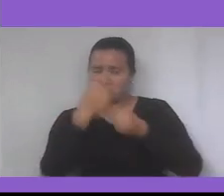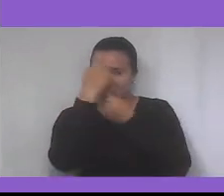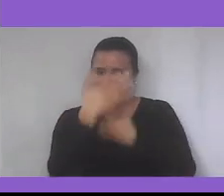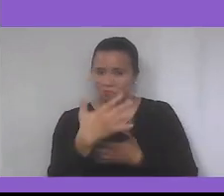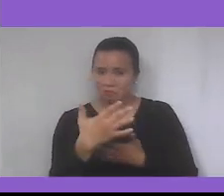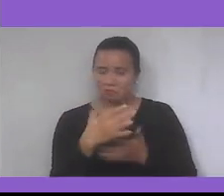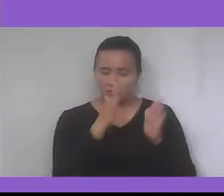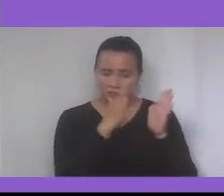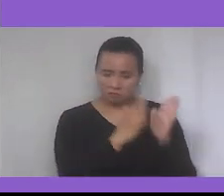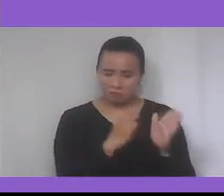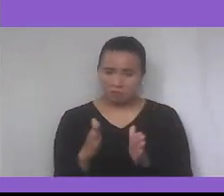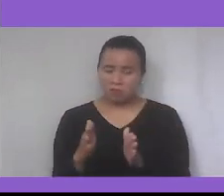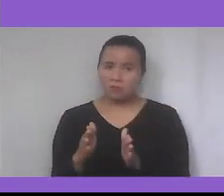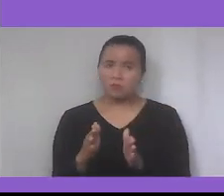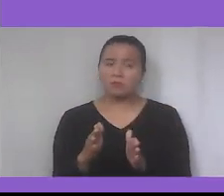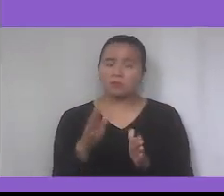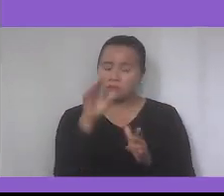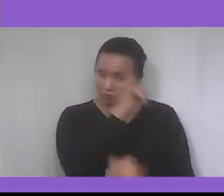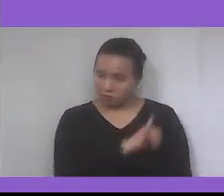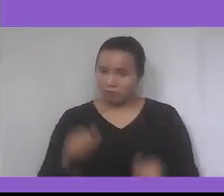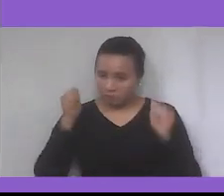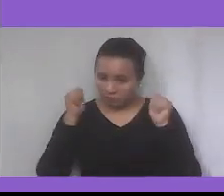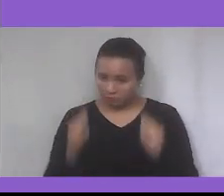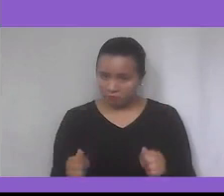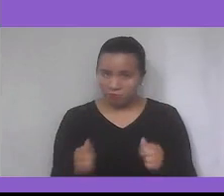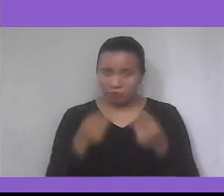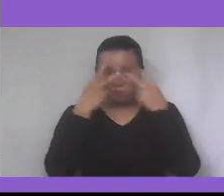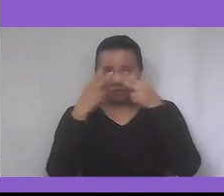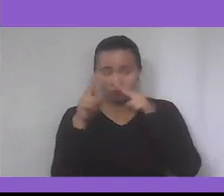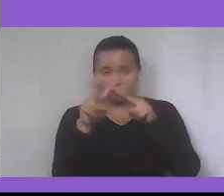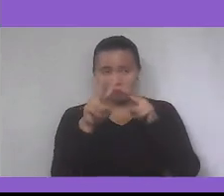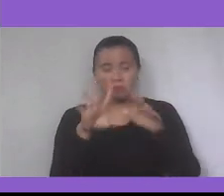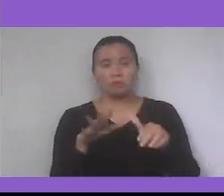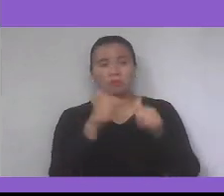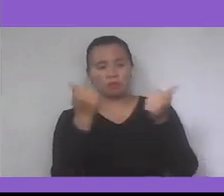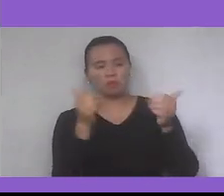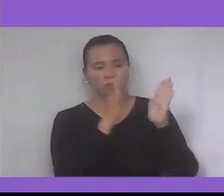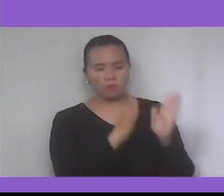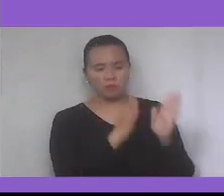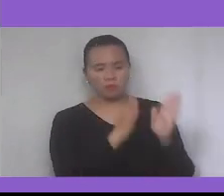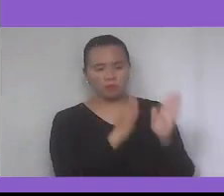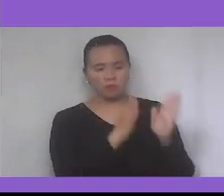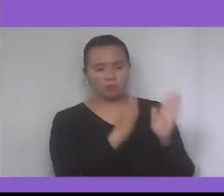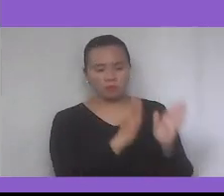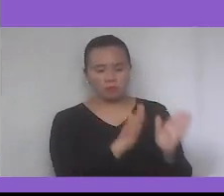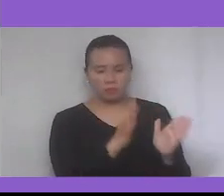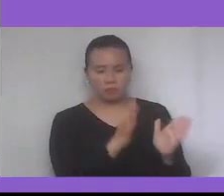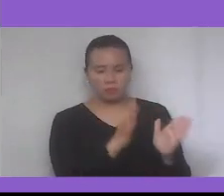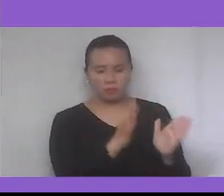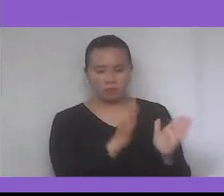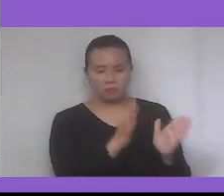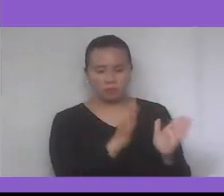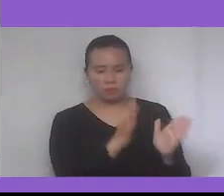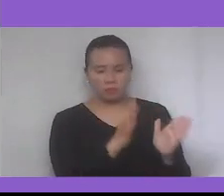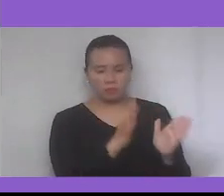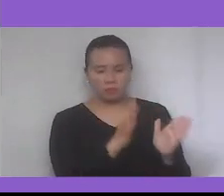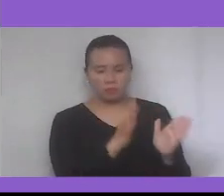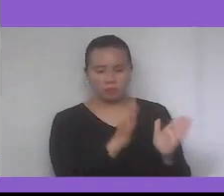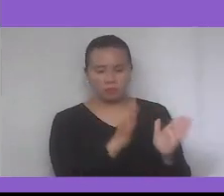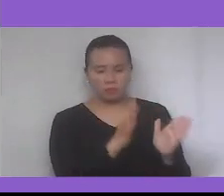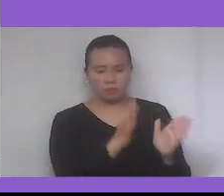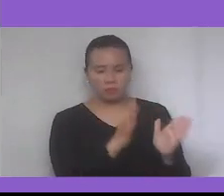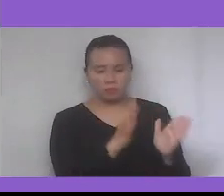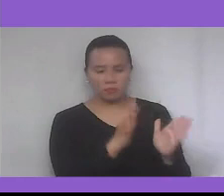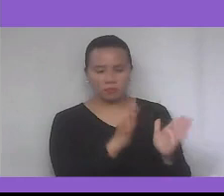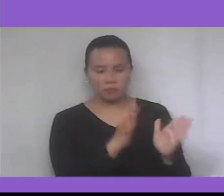Students who might have trouble following along with the text in the math pane can view these steps in the immersive reader.